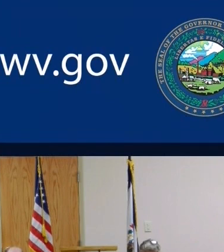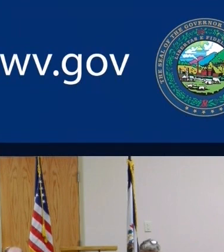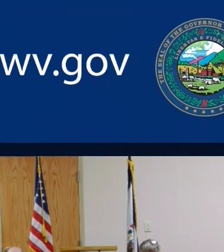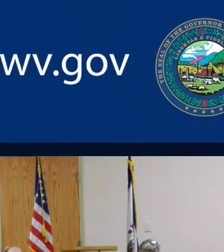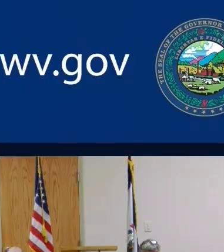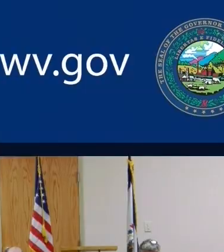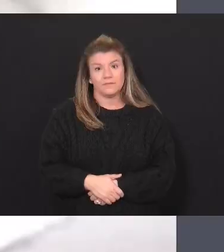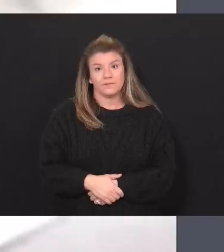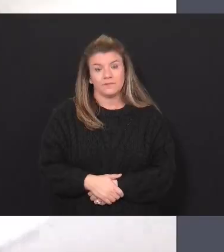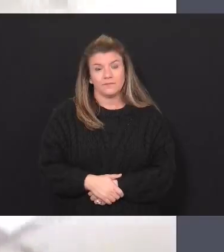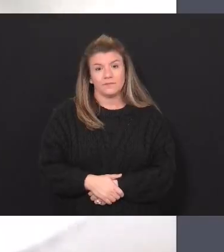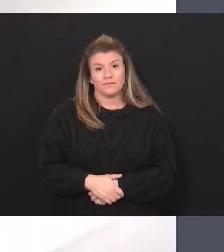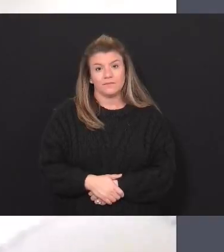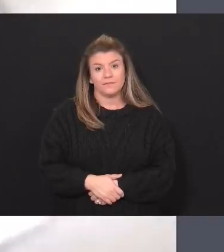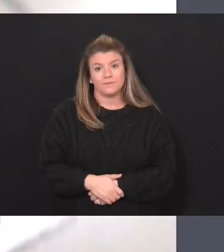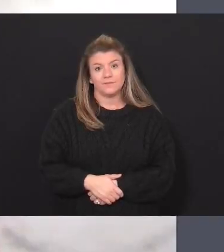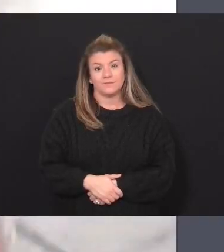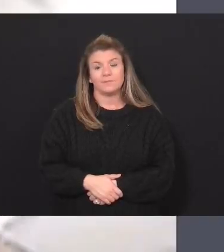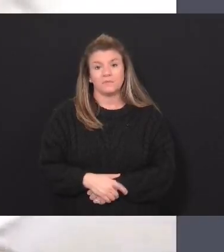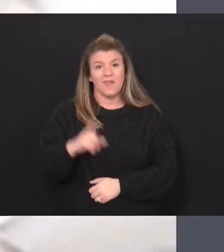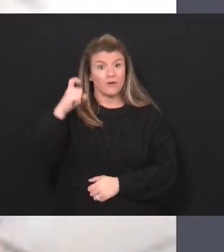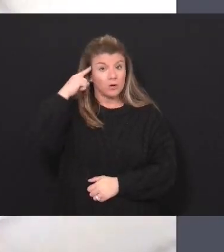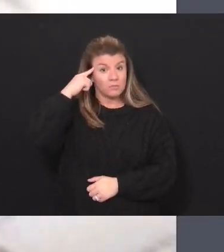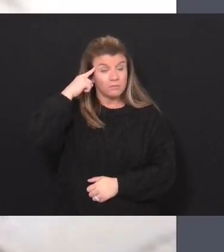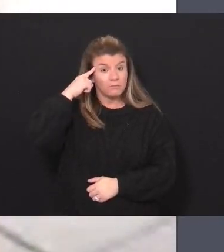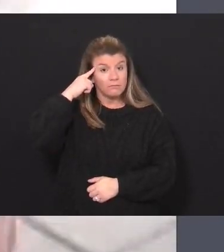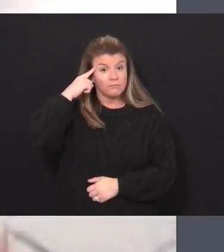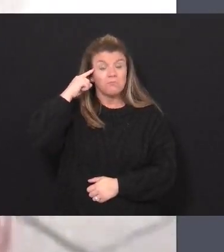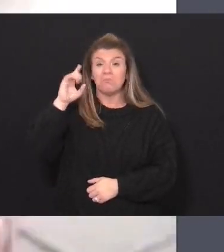Governor? Yeah, we got you.